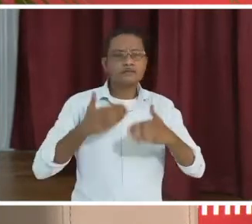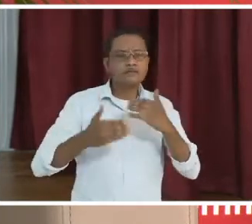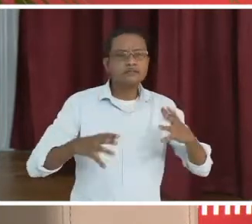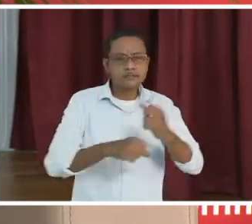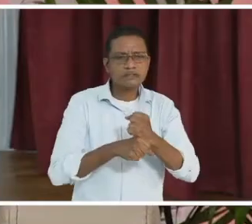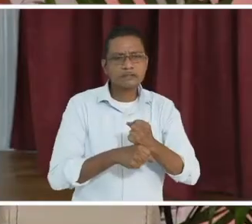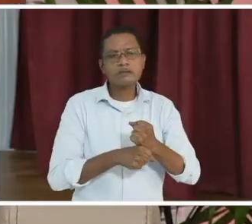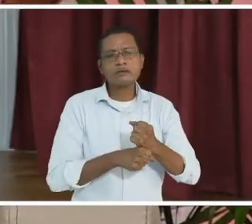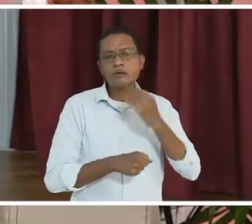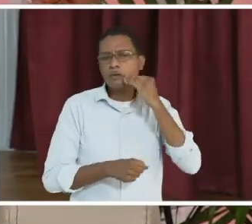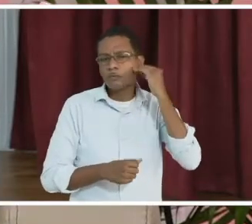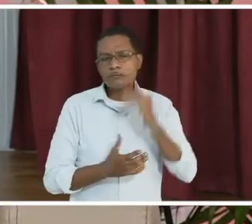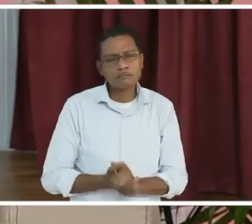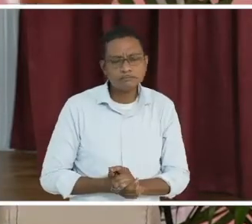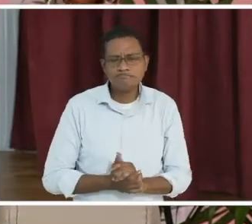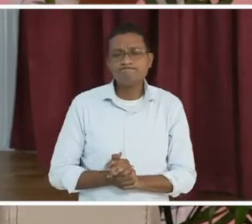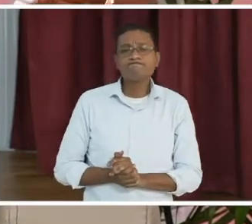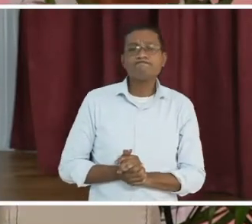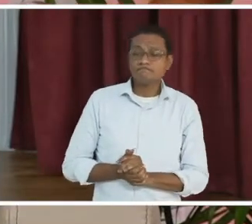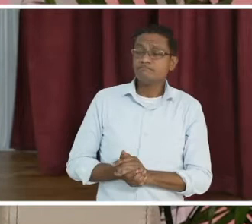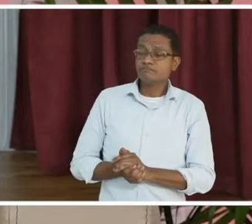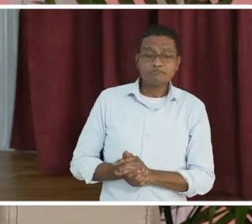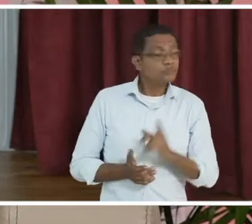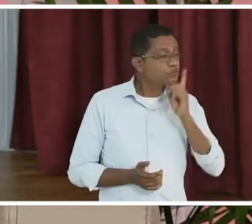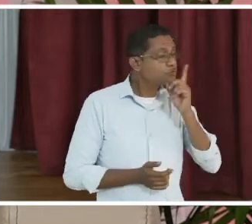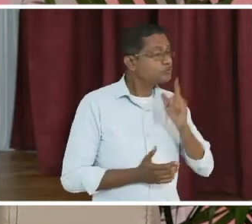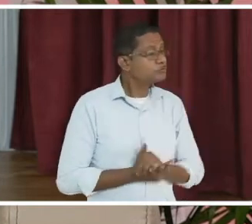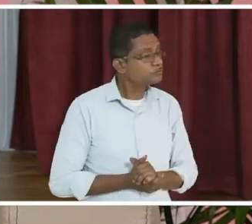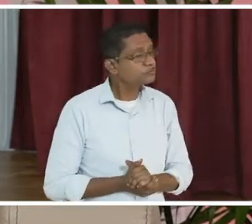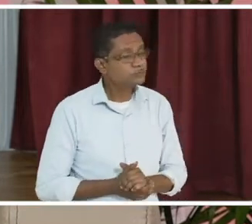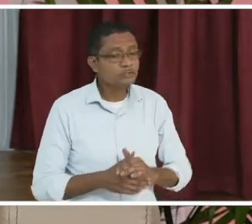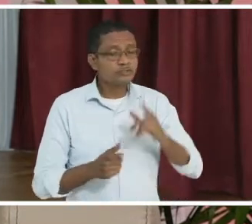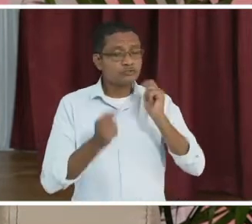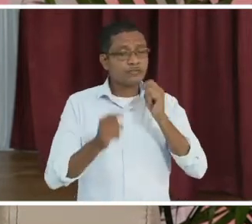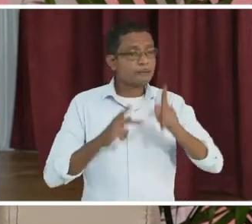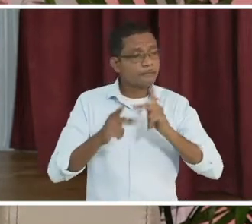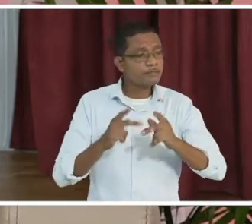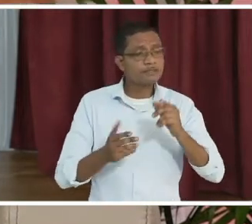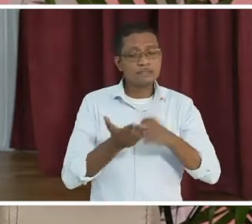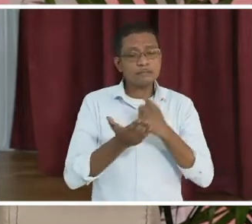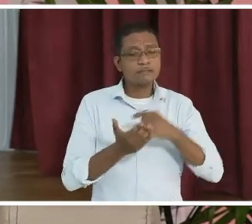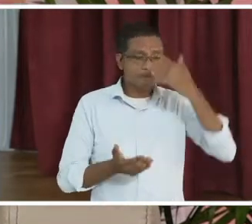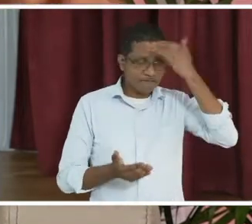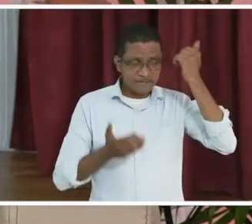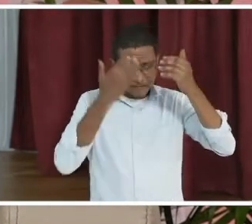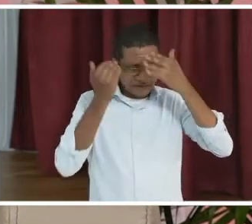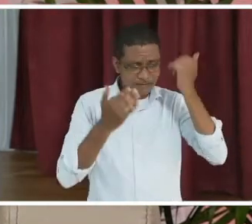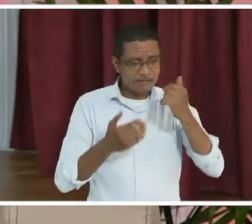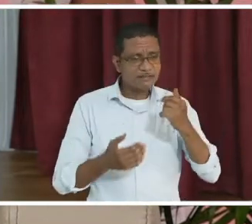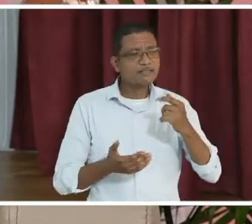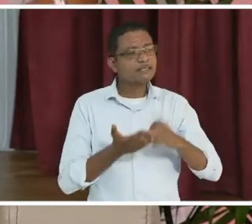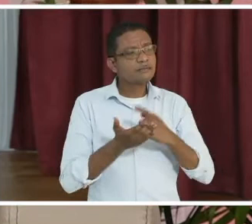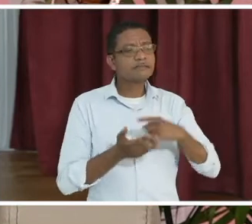saying before, Trinidadians tend to forget. Literally, you would have the discussion, but they would outwardly say, you know, they refused man, they didn't help me out at